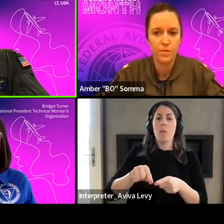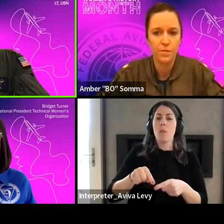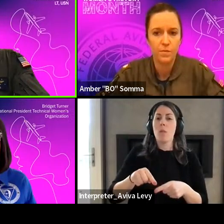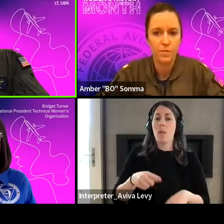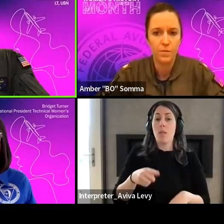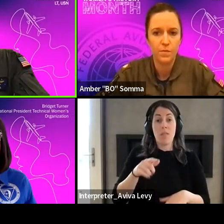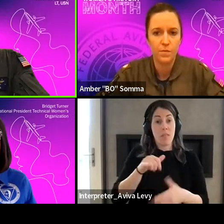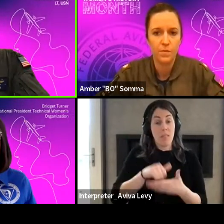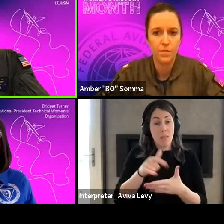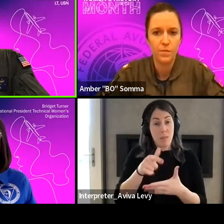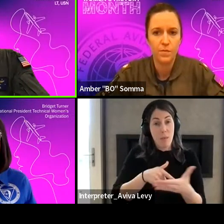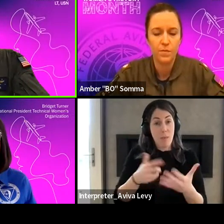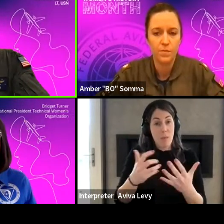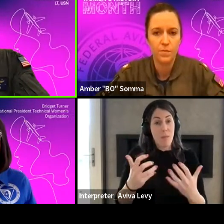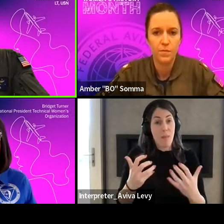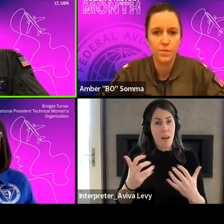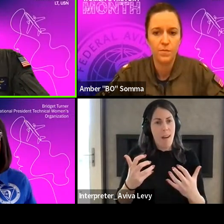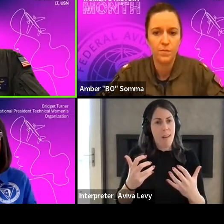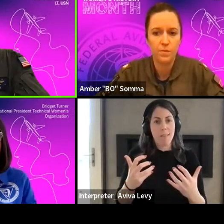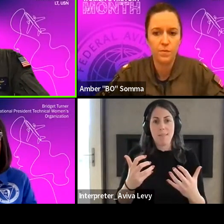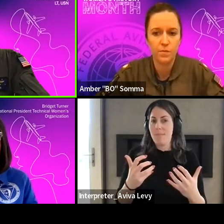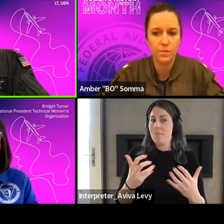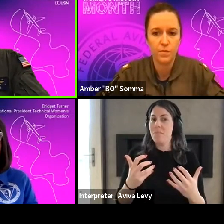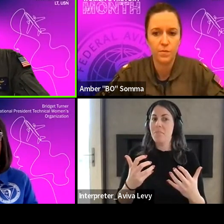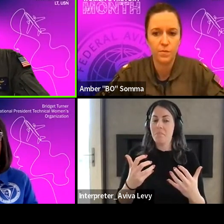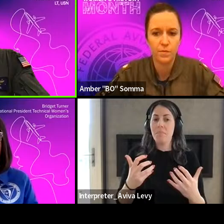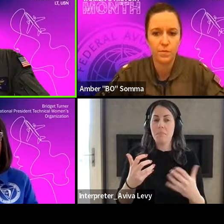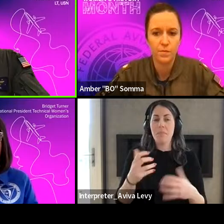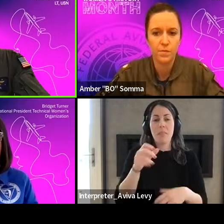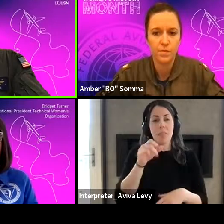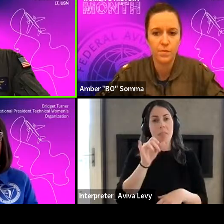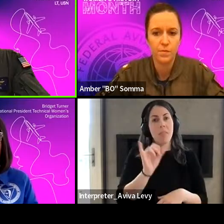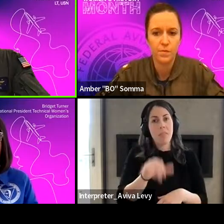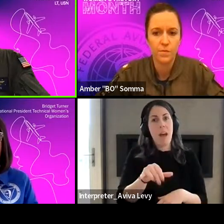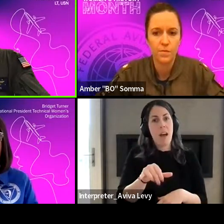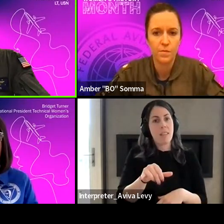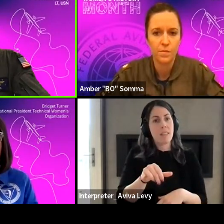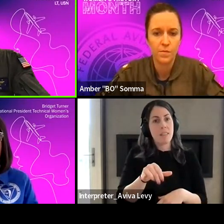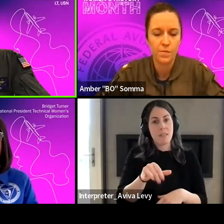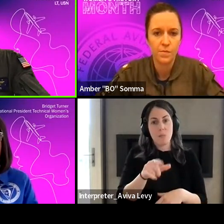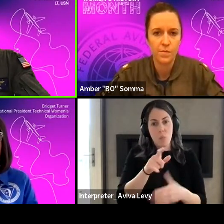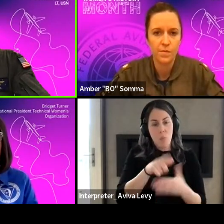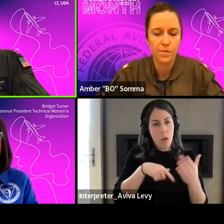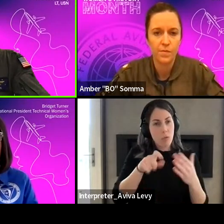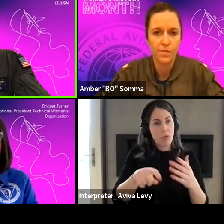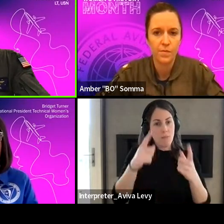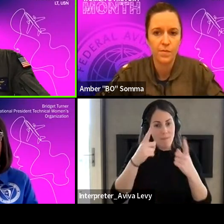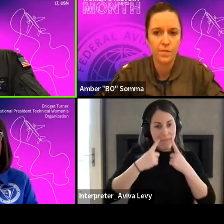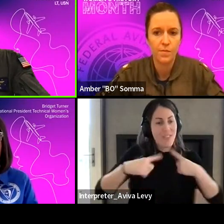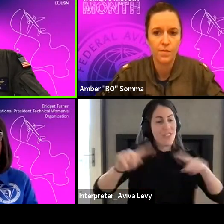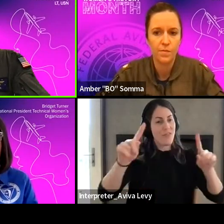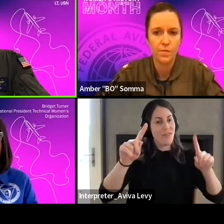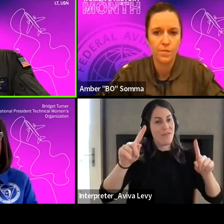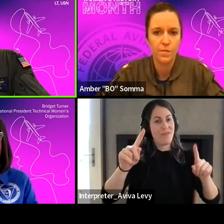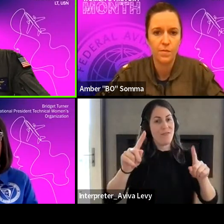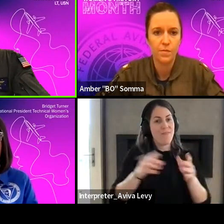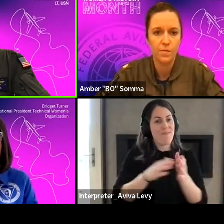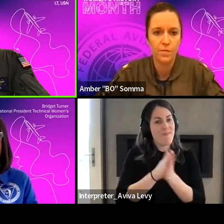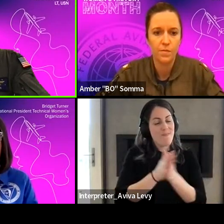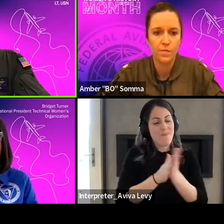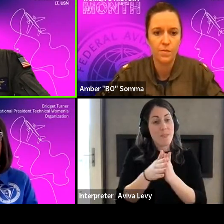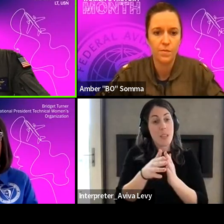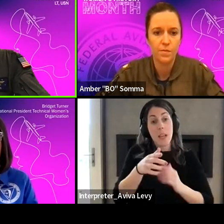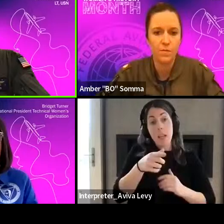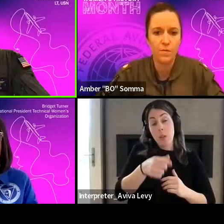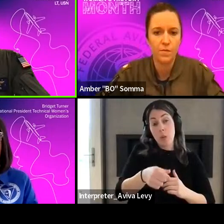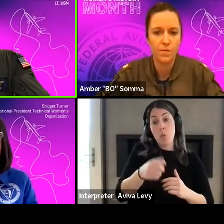you want, then that's, you know, for you to do. And you make your safety by being the best at your job and